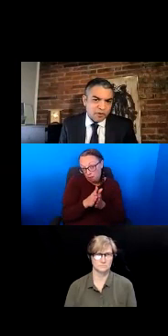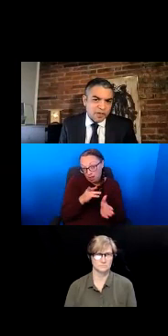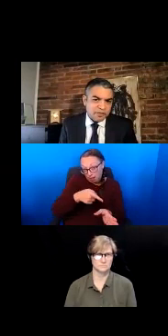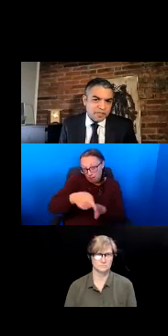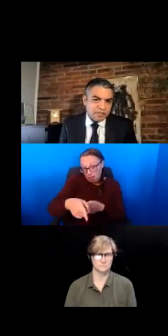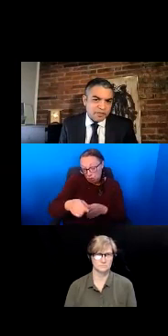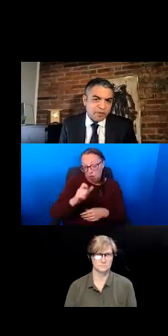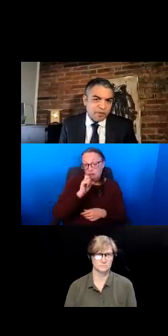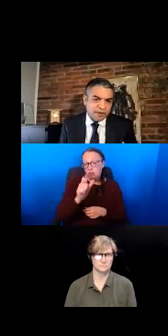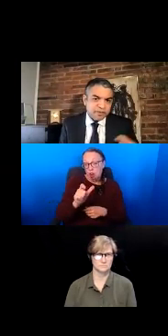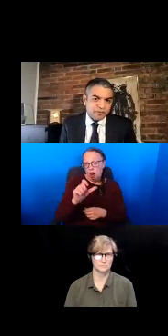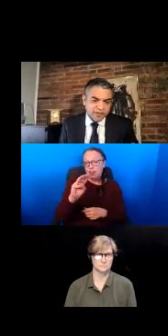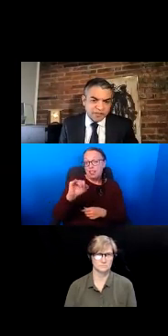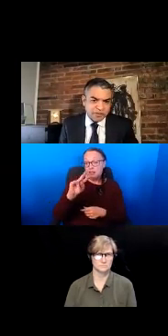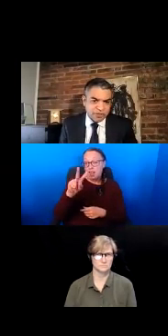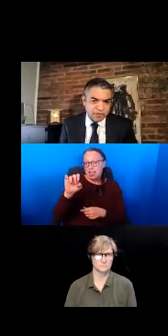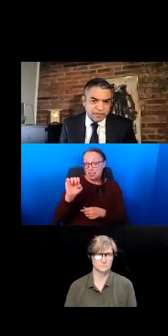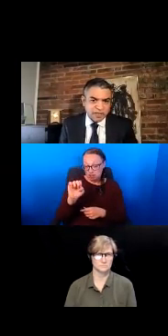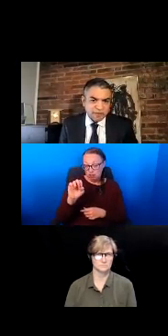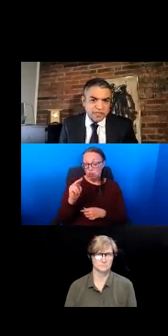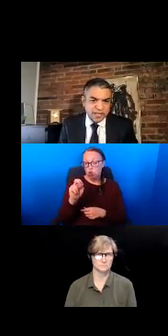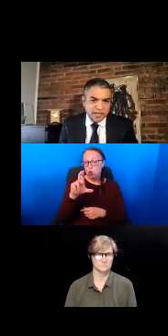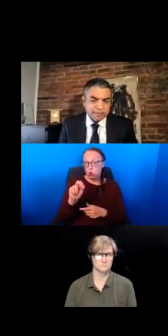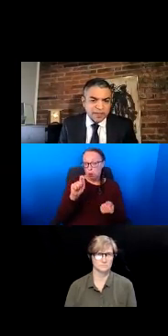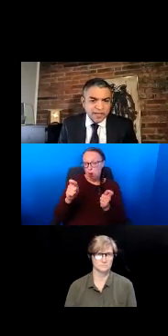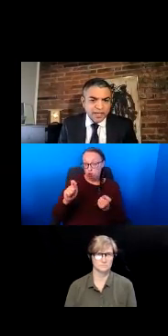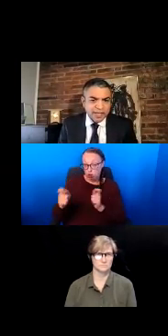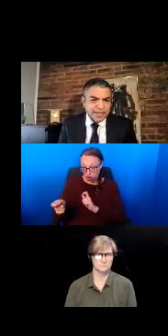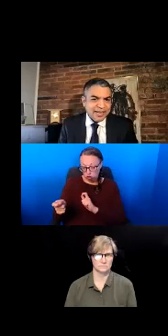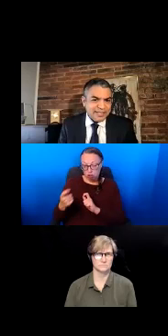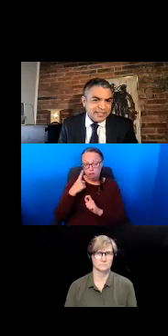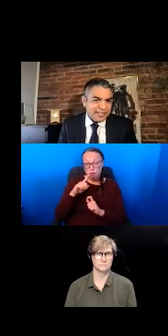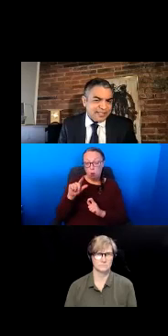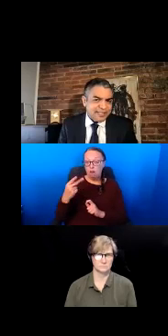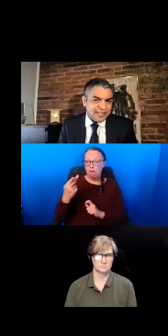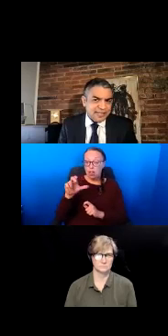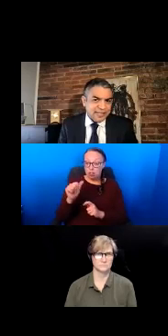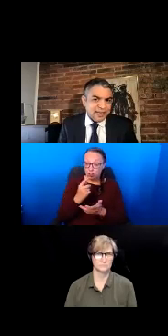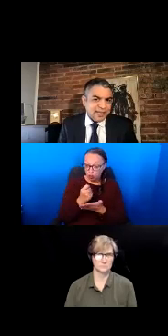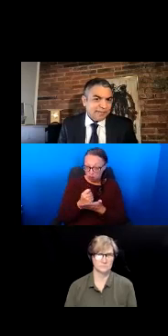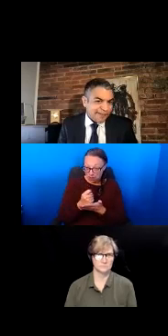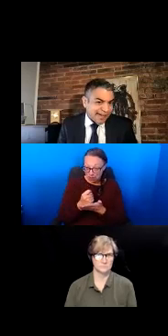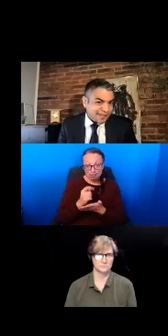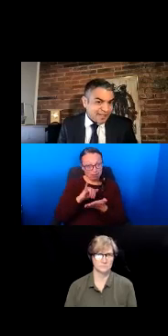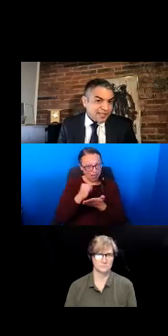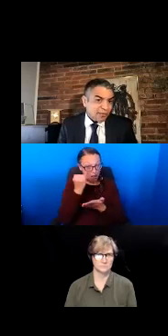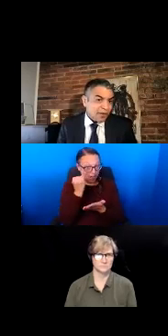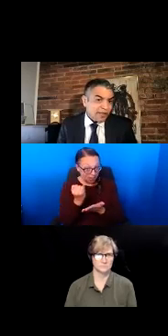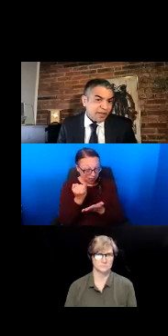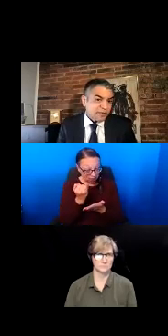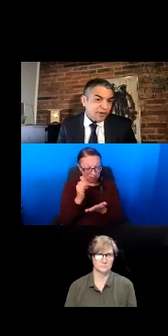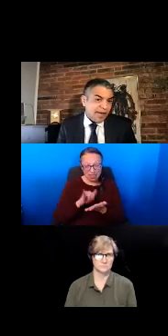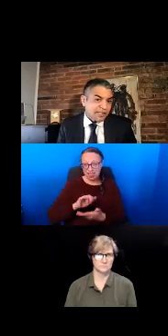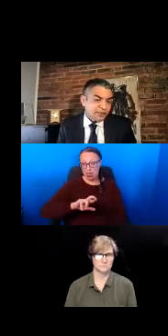non-invasive neuromodulation around aphasia treatments for some time. And that idea is that, in fact, that